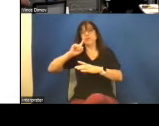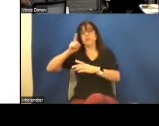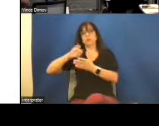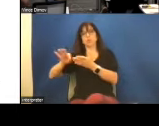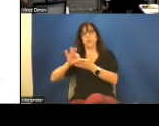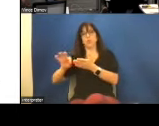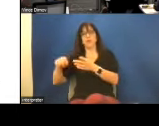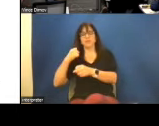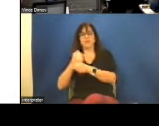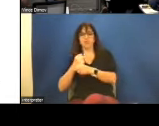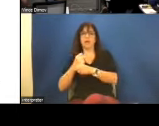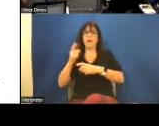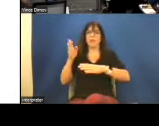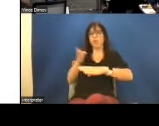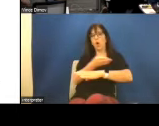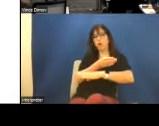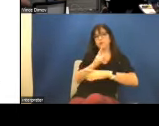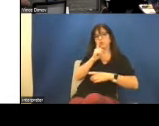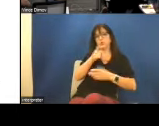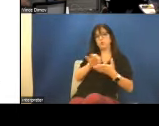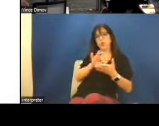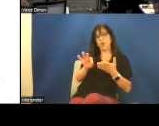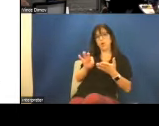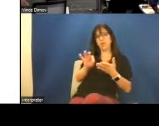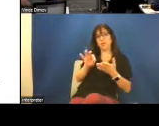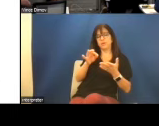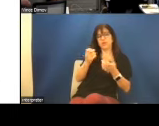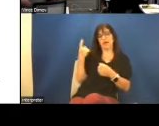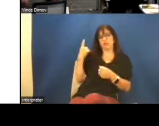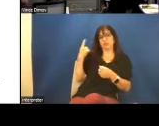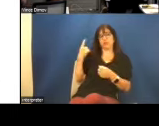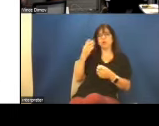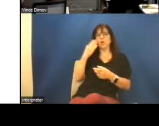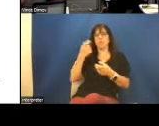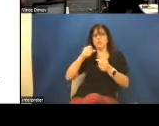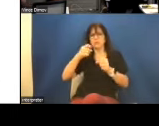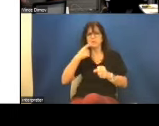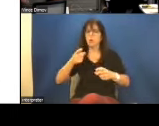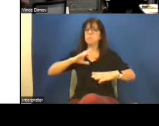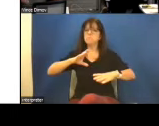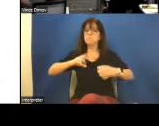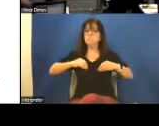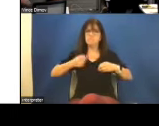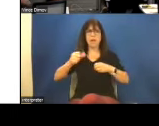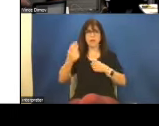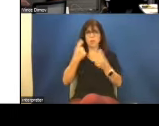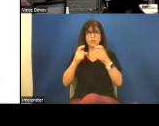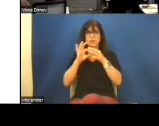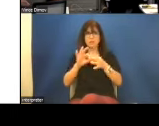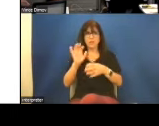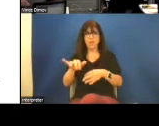year and at the lower end of her true score last year, or reverse. You know what I'm trying to say. So I'm okay with that. Any questions about